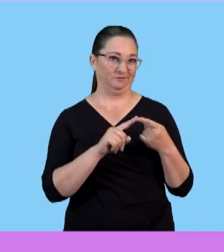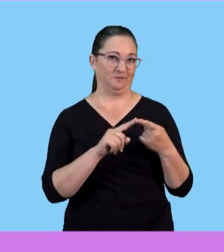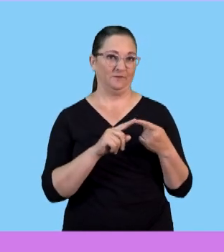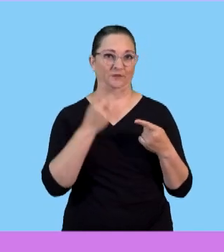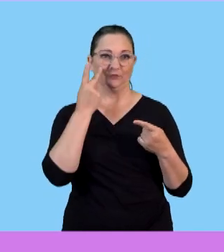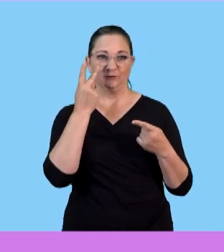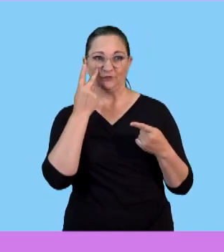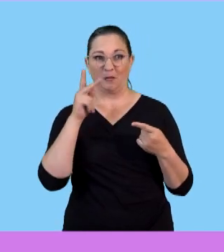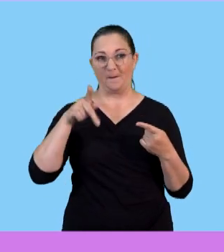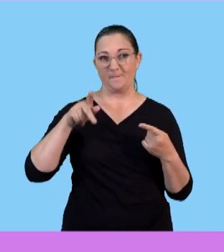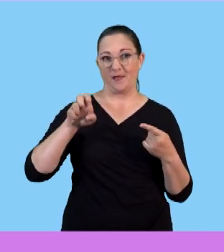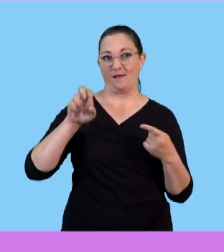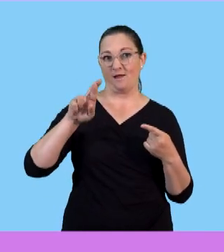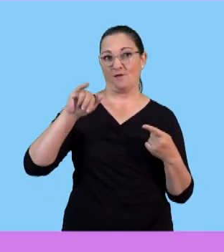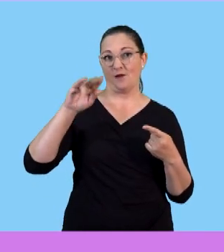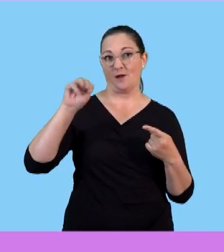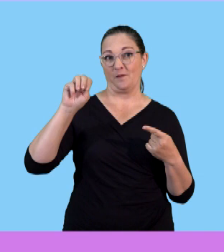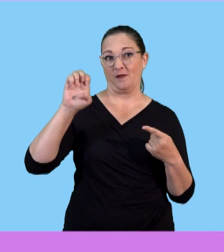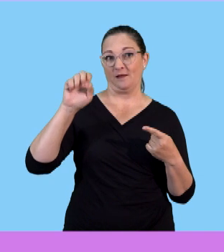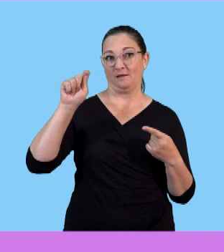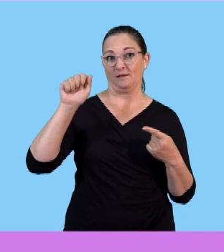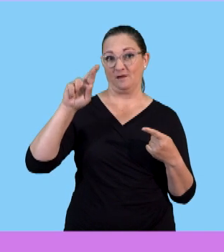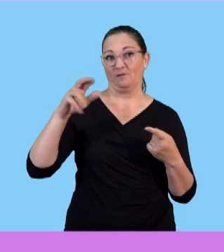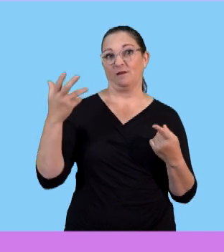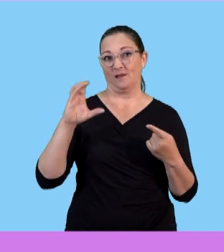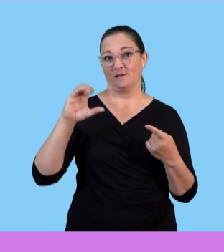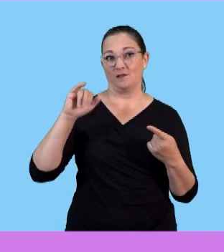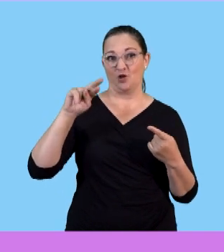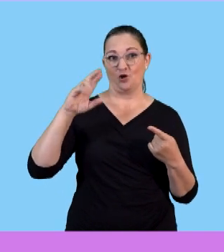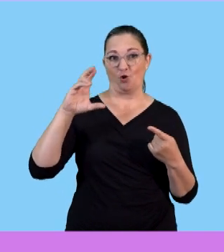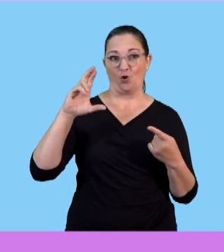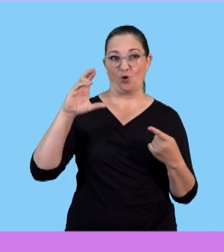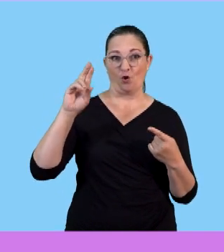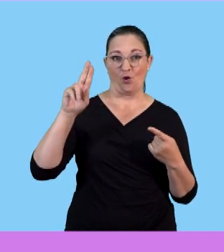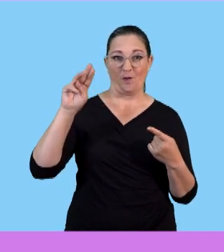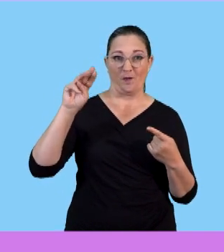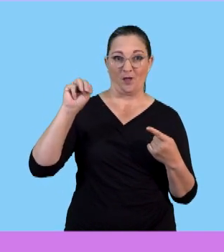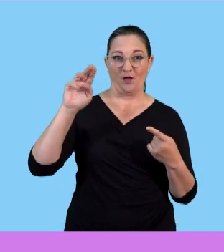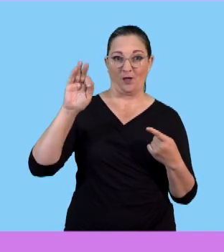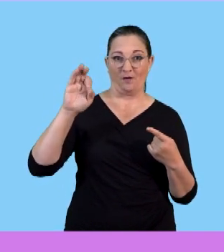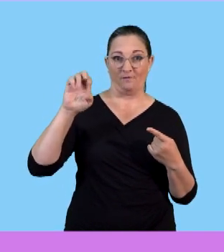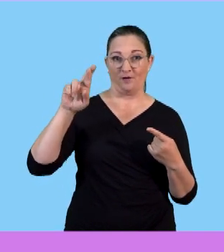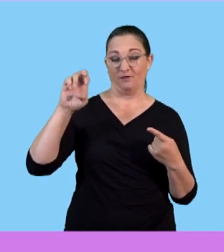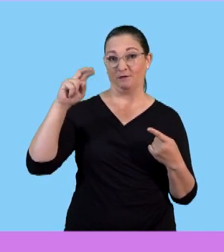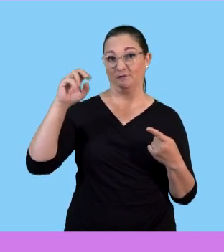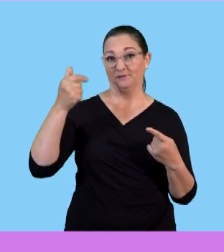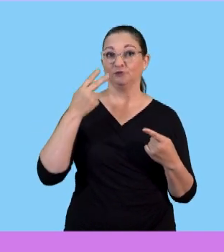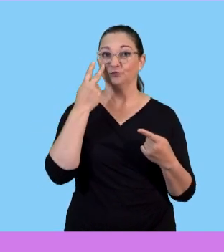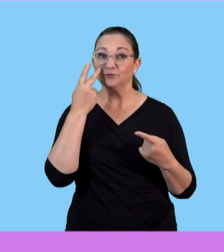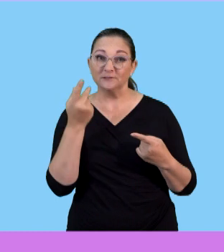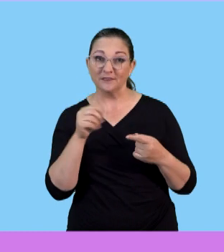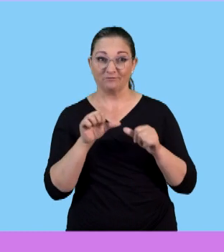define perimeter and circumference. Number 2, use the given formula to calculate perimeter and